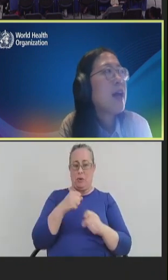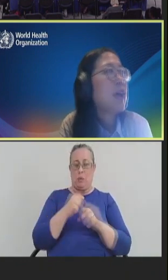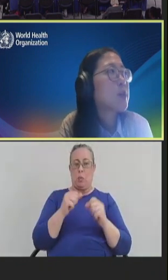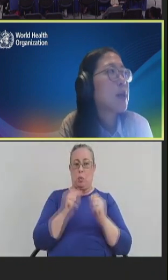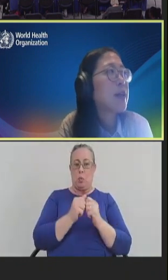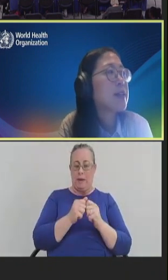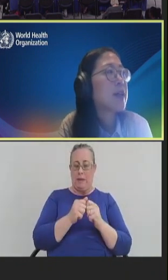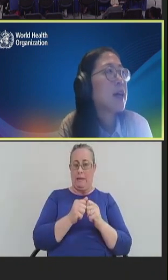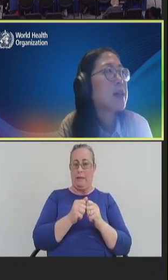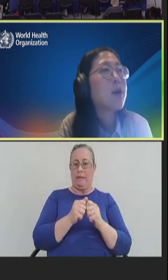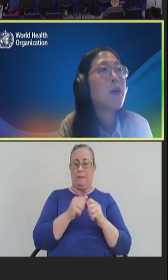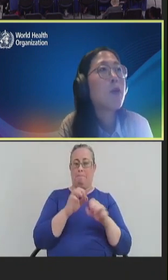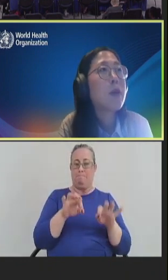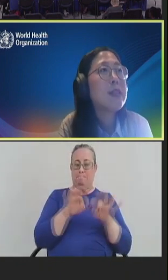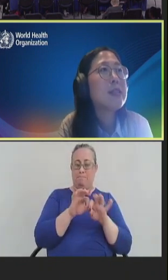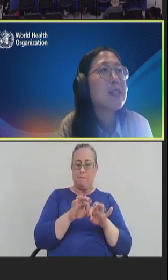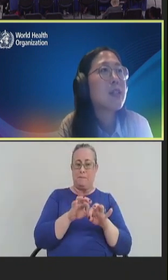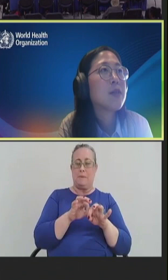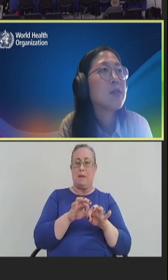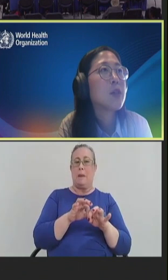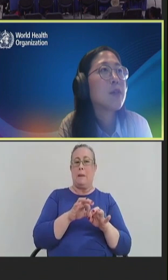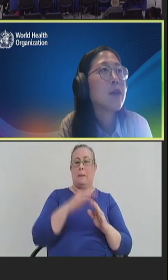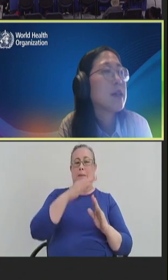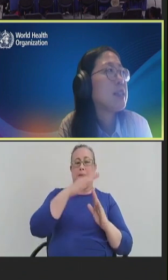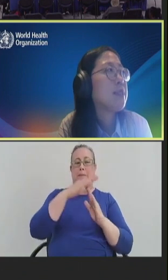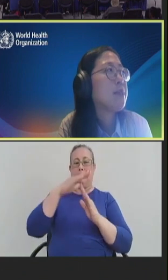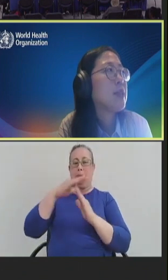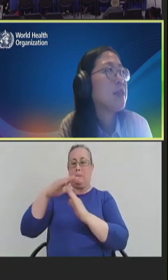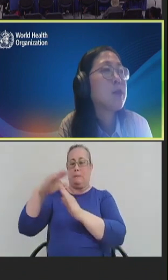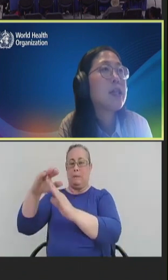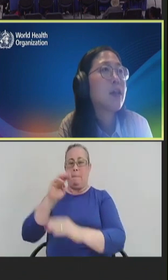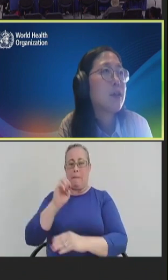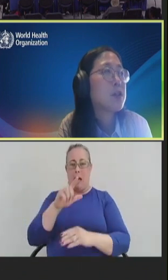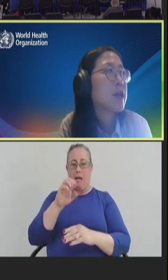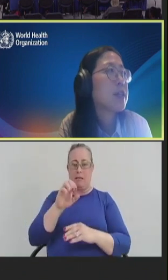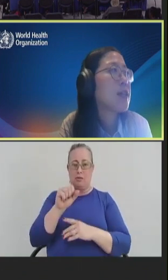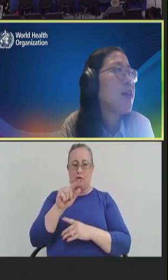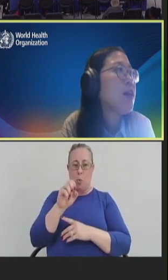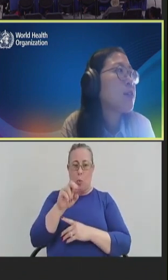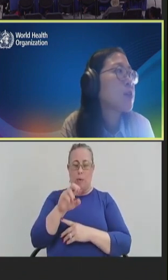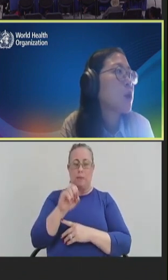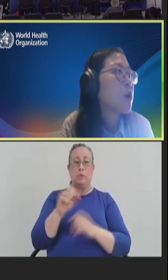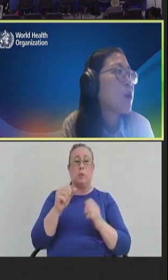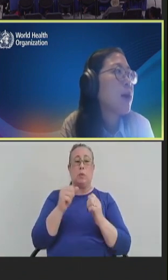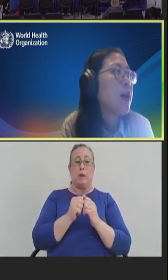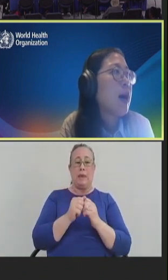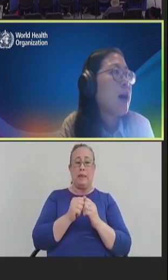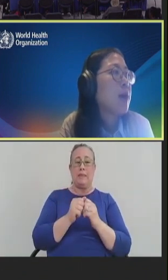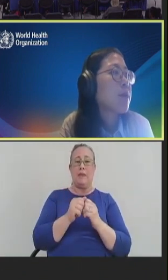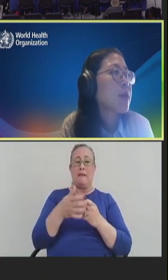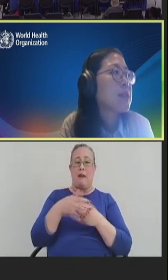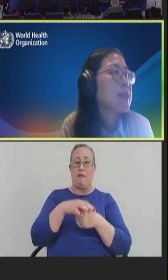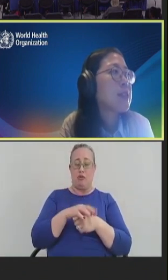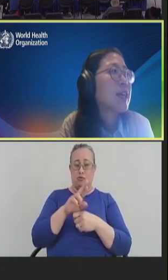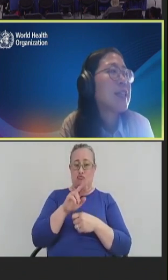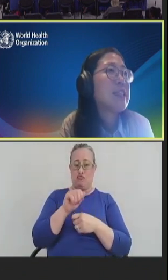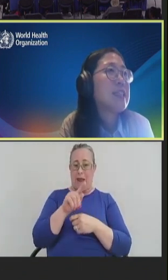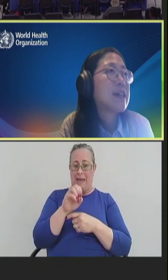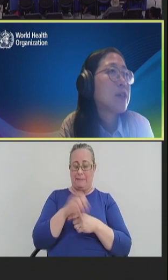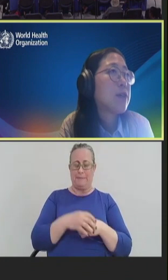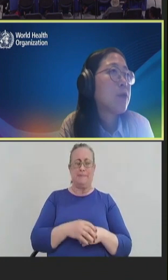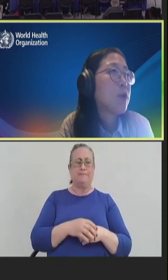milestones, as well as the performance in terms of DTP3 coverage rate. So